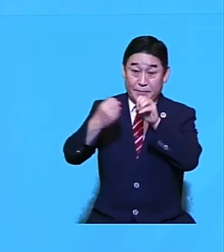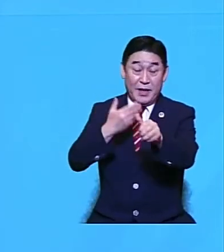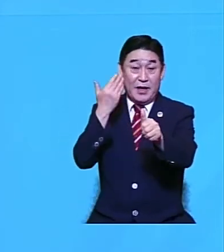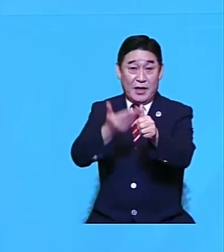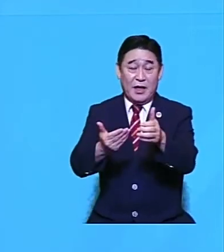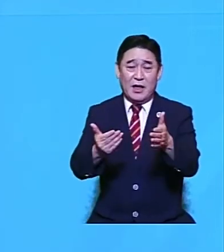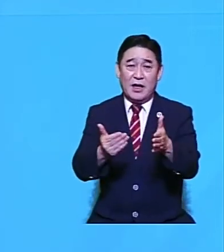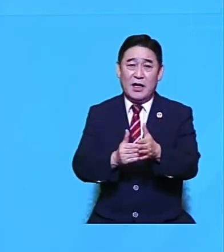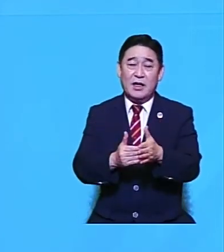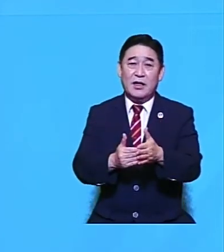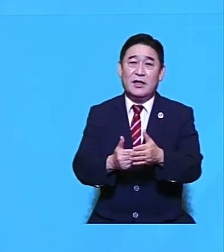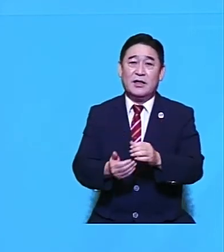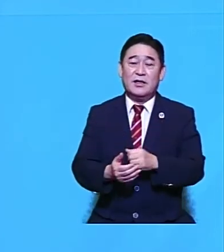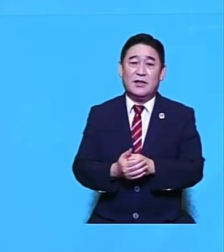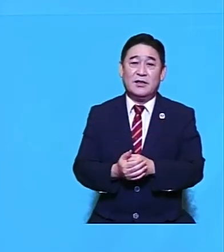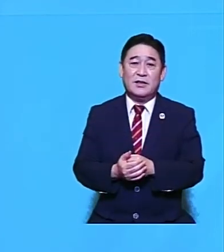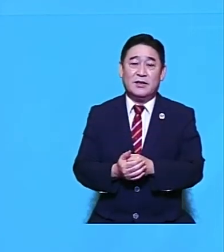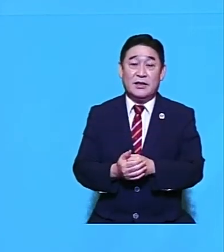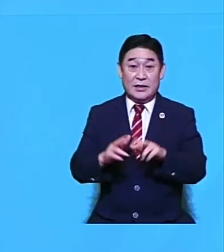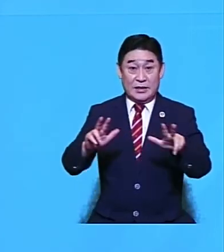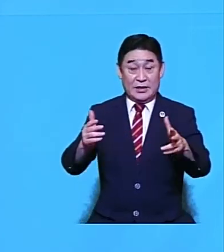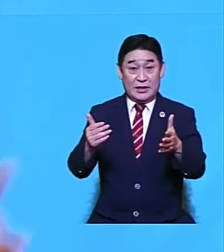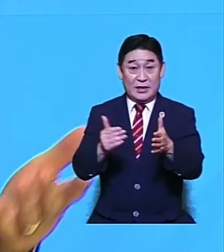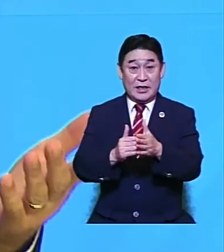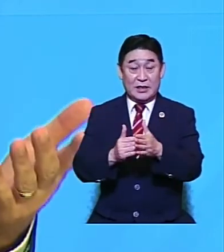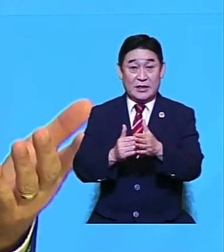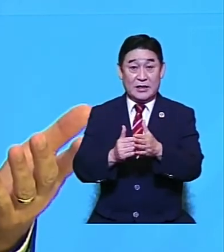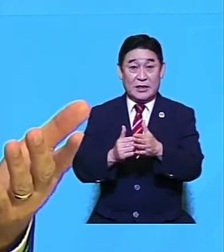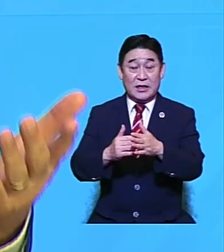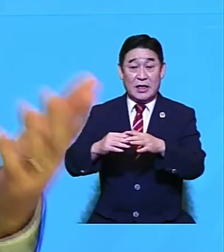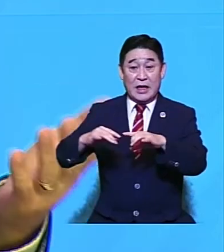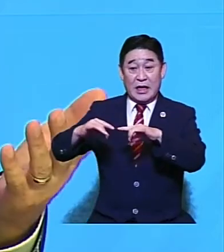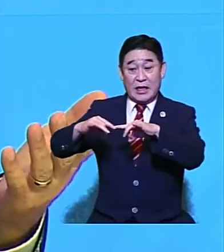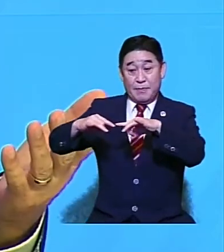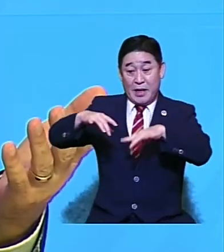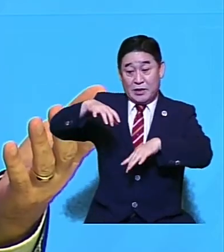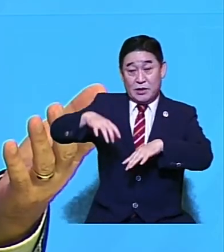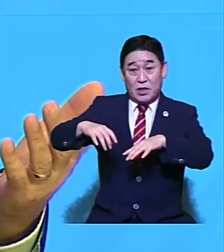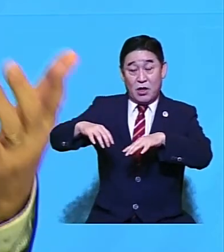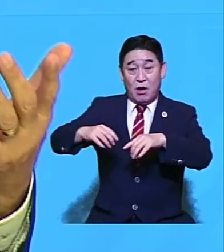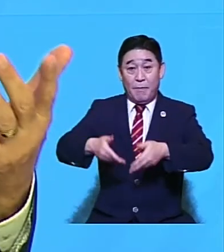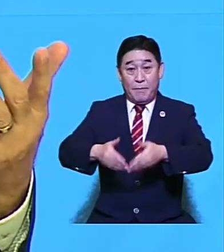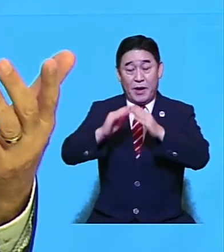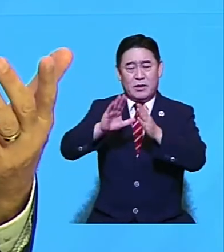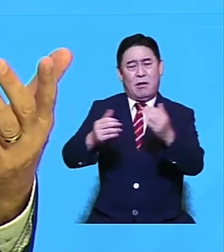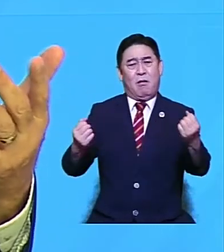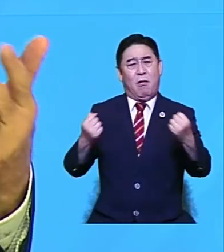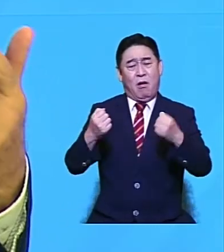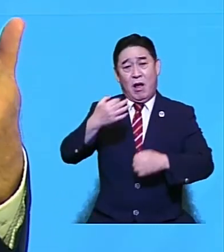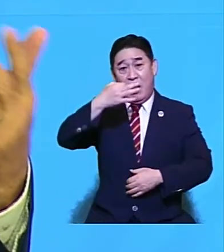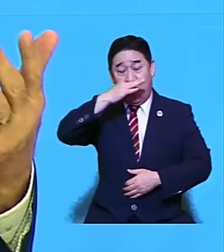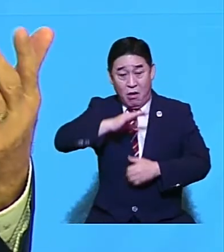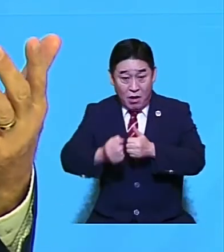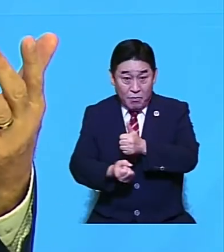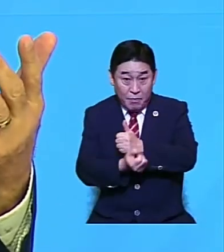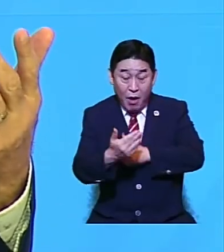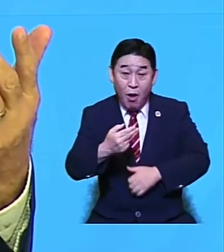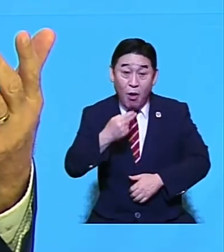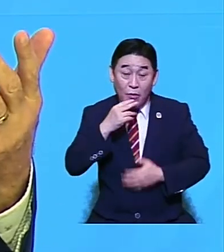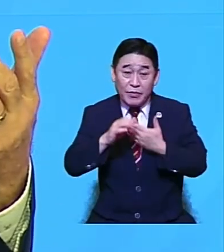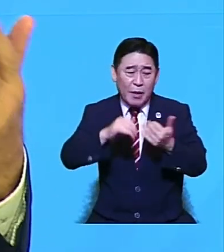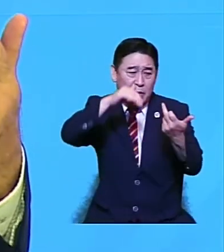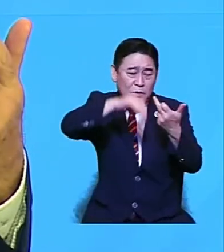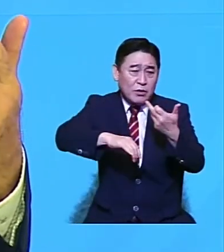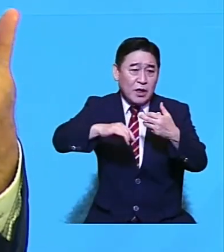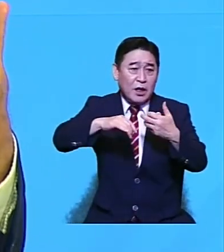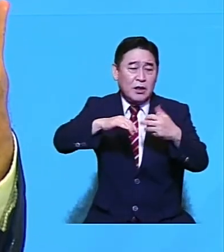Seoul, coal was the cheapest, if you don't count the health impacts. if you don't count all the health costs that you have to